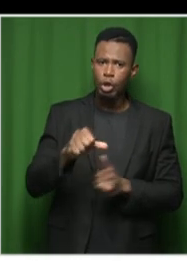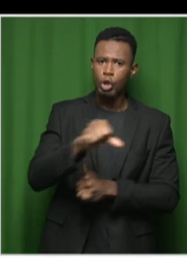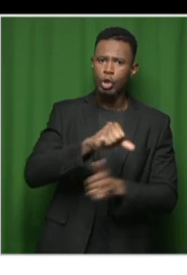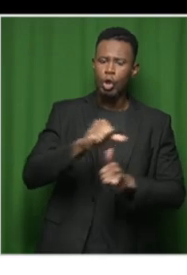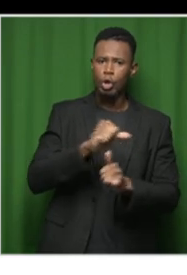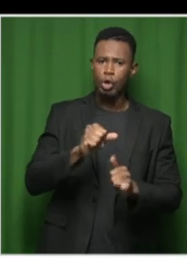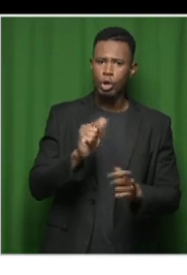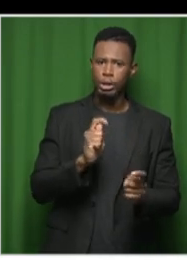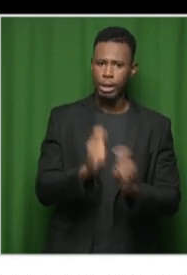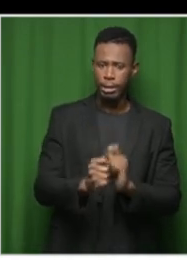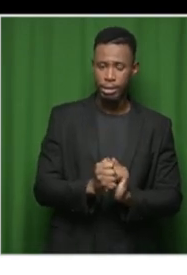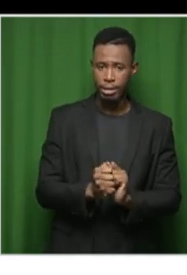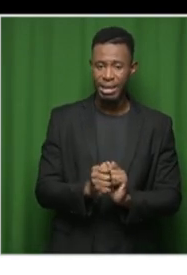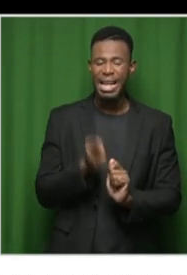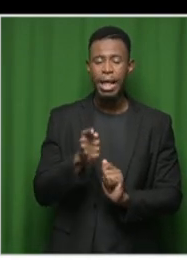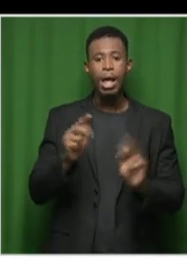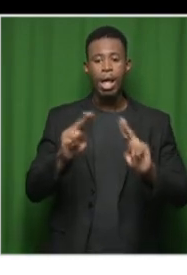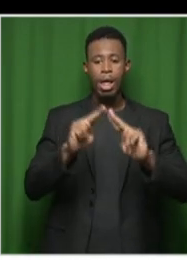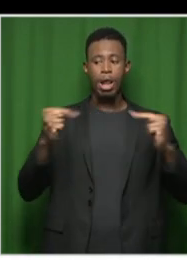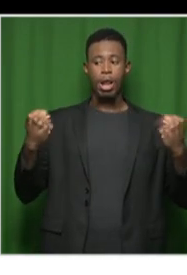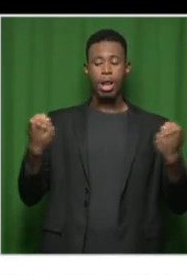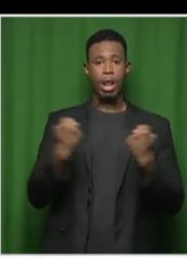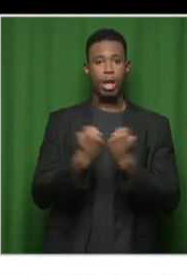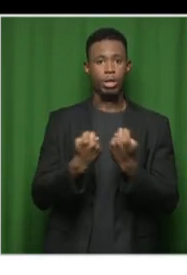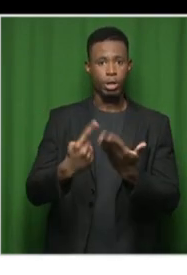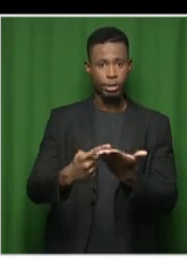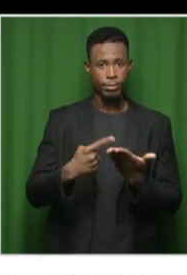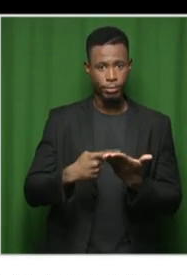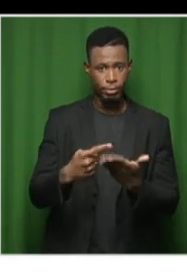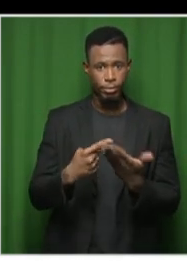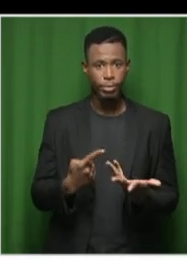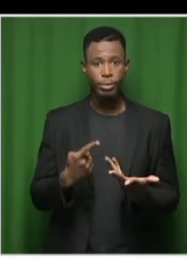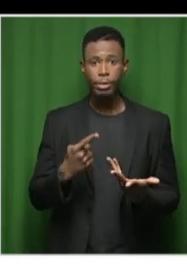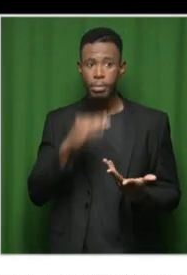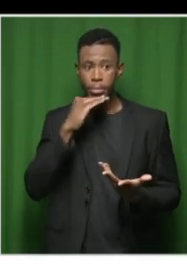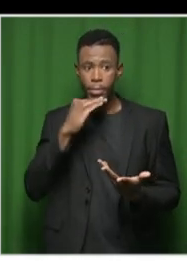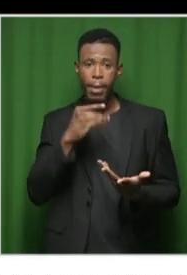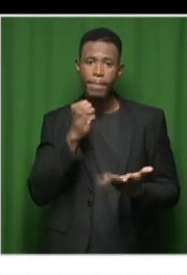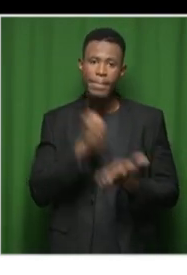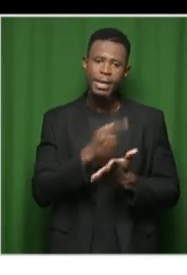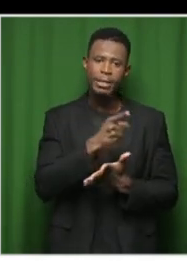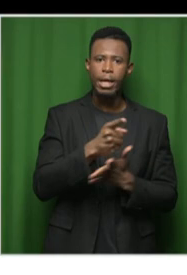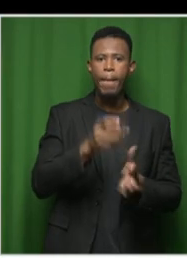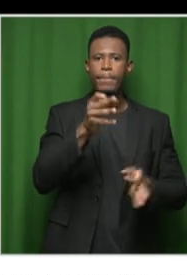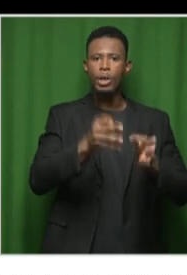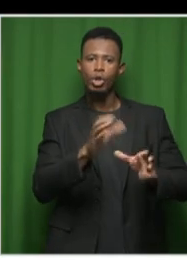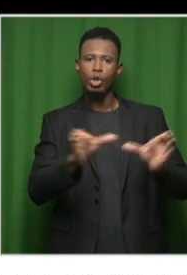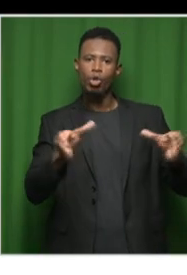And such national dialogue should not be partisan, not confined to a political party.